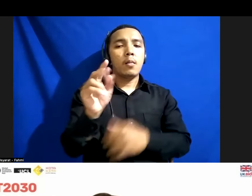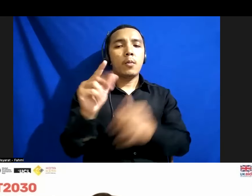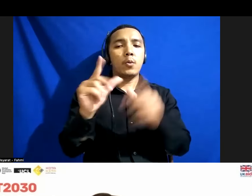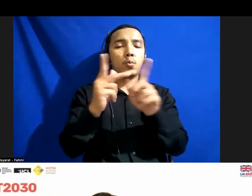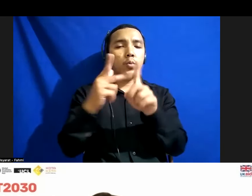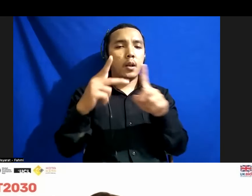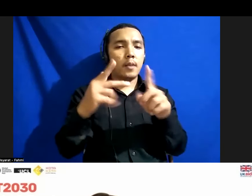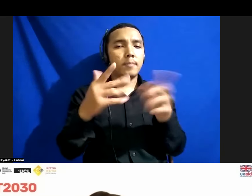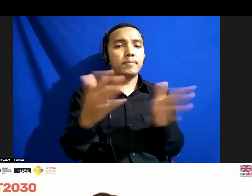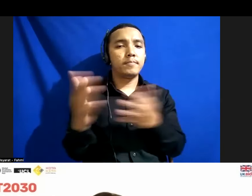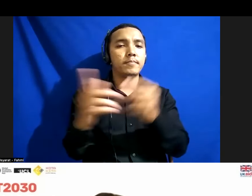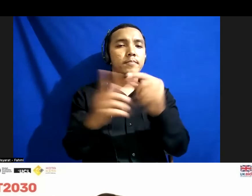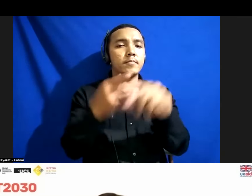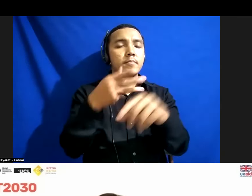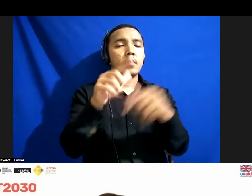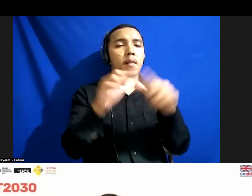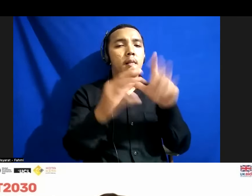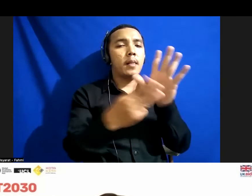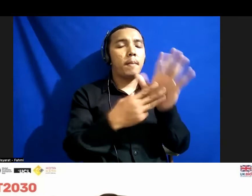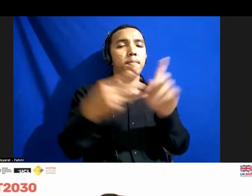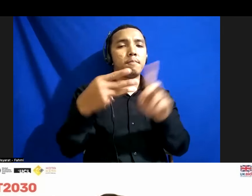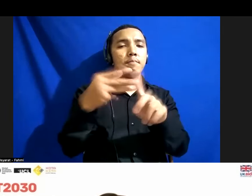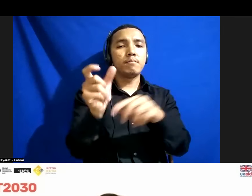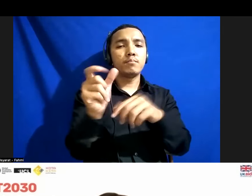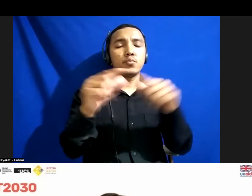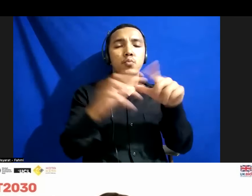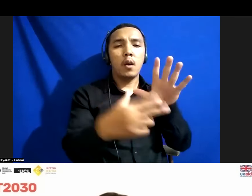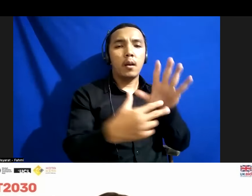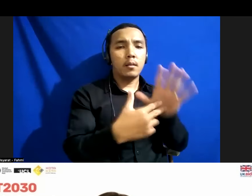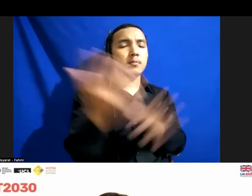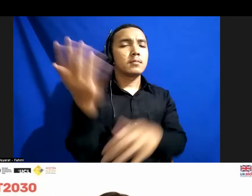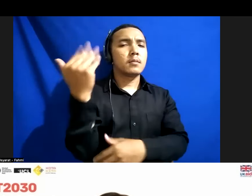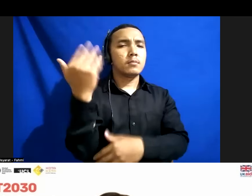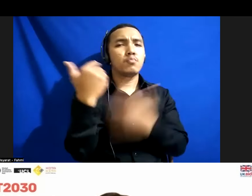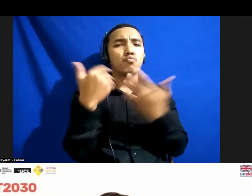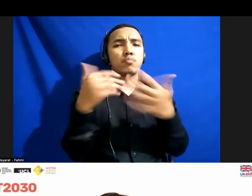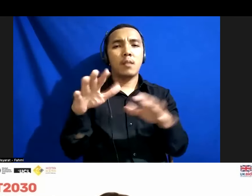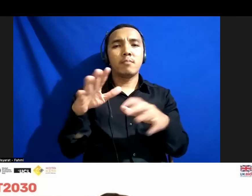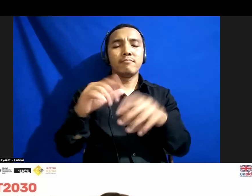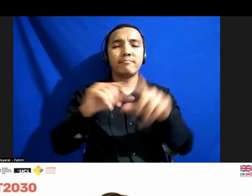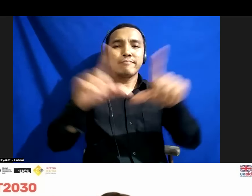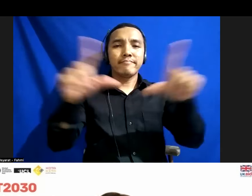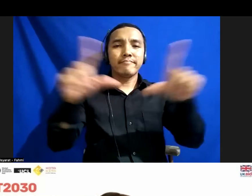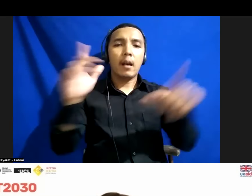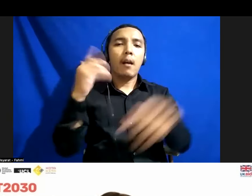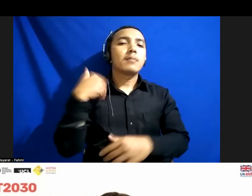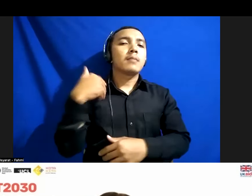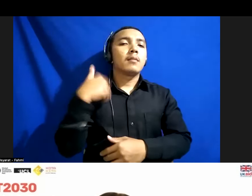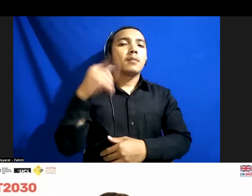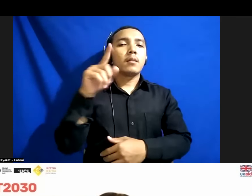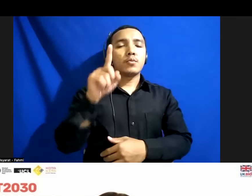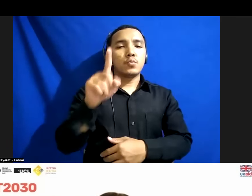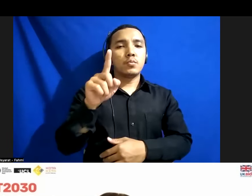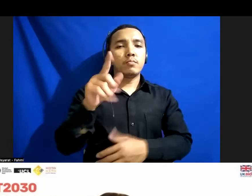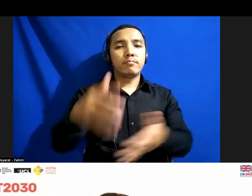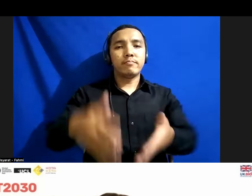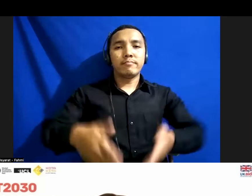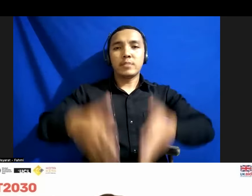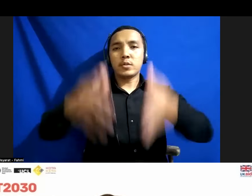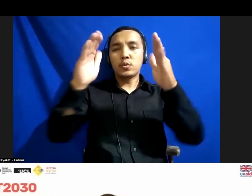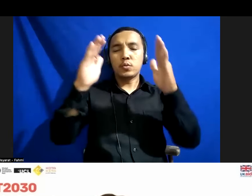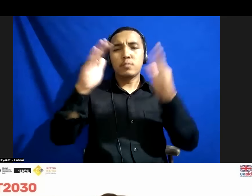And thank God, I'm very thankful to God that it was shown a building which is quite